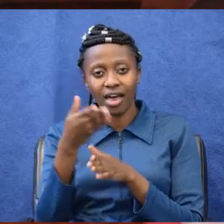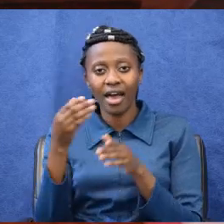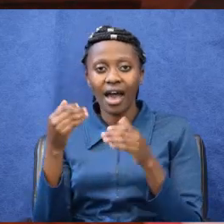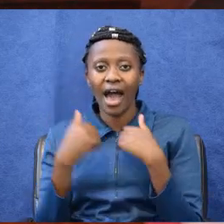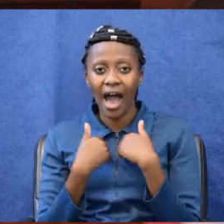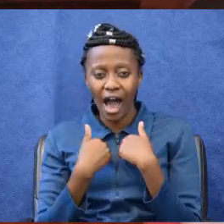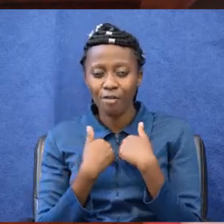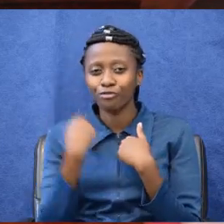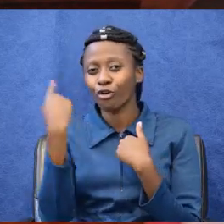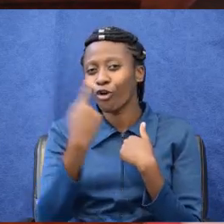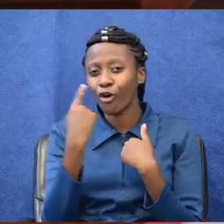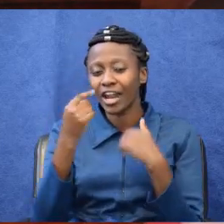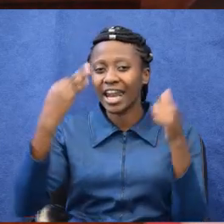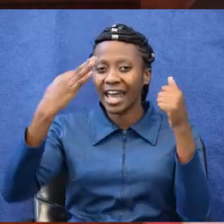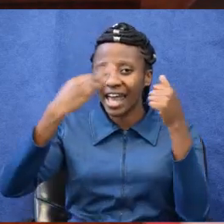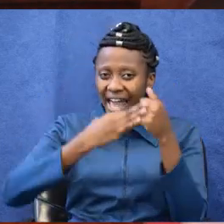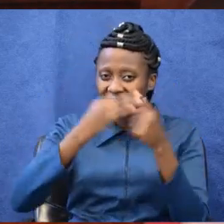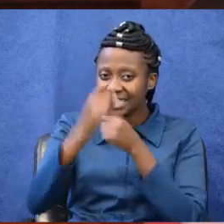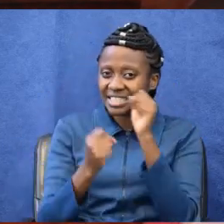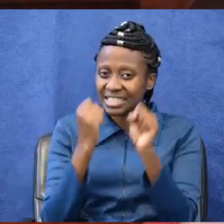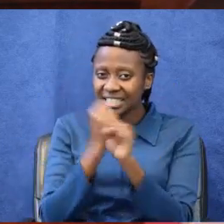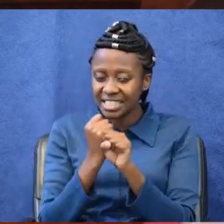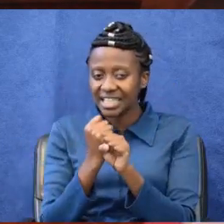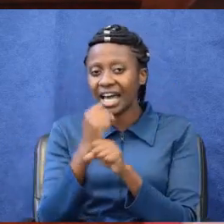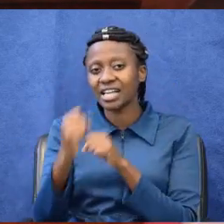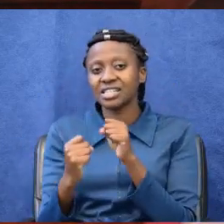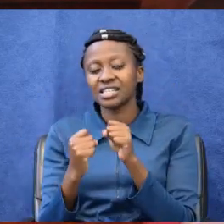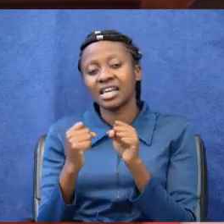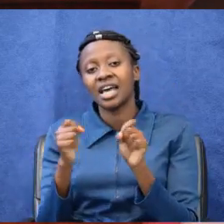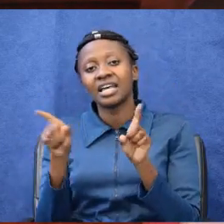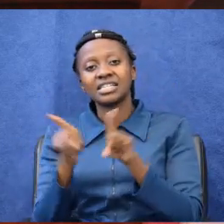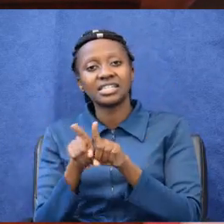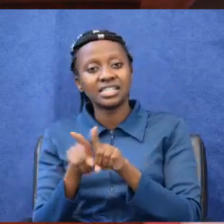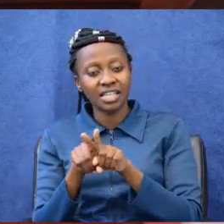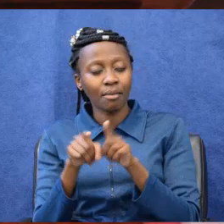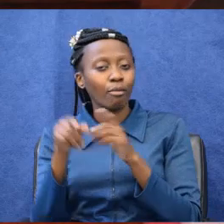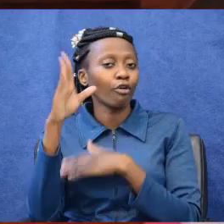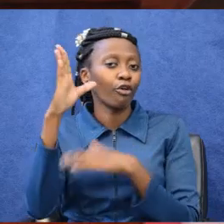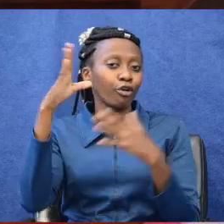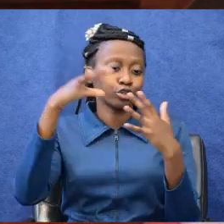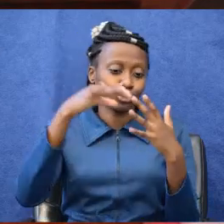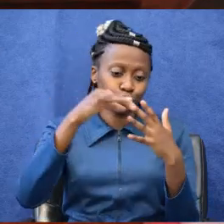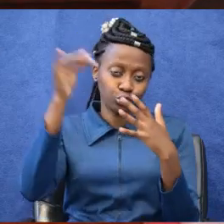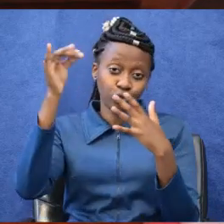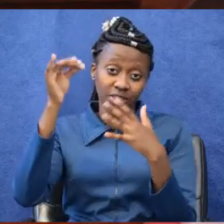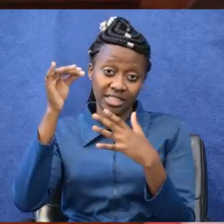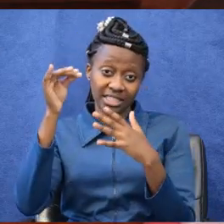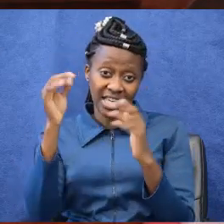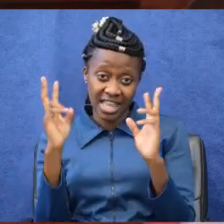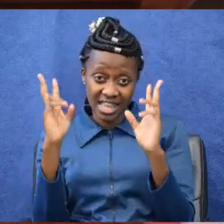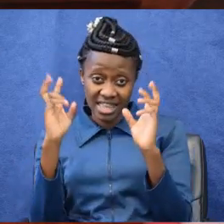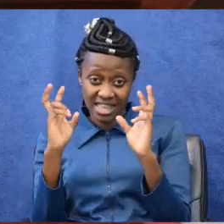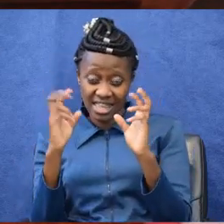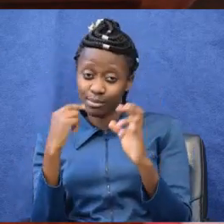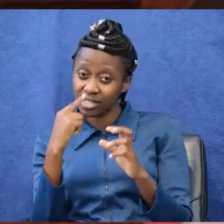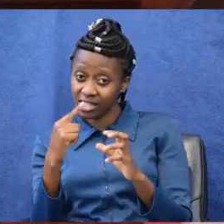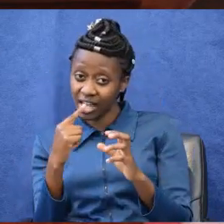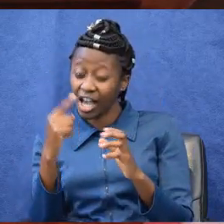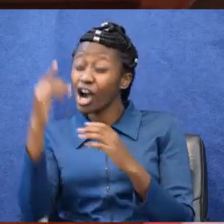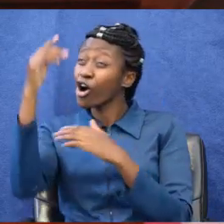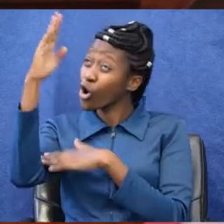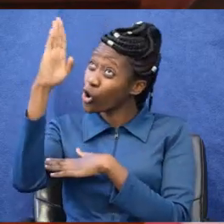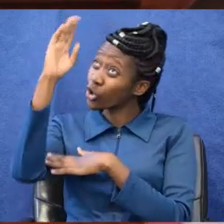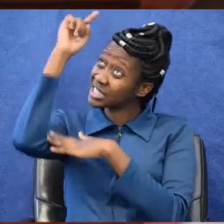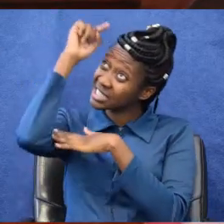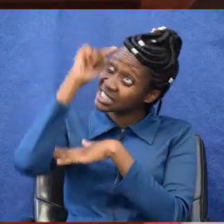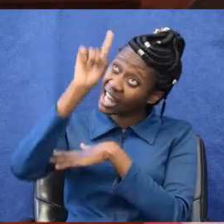only 8 years old, and God chose him. And that's why our theme is saying, he chose us. We are not the one